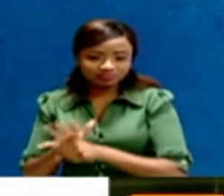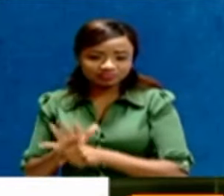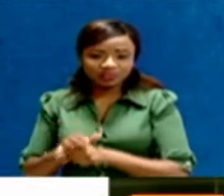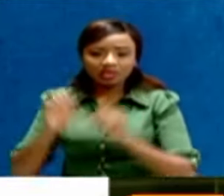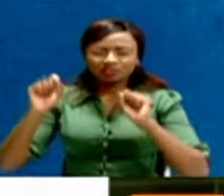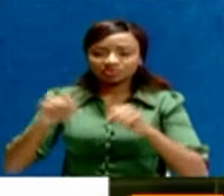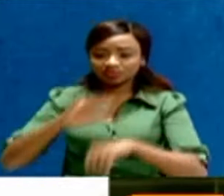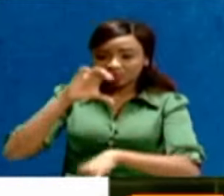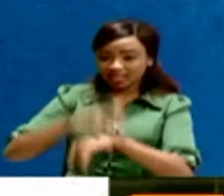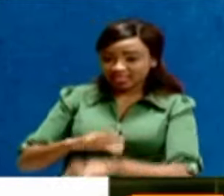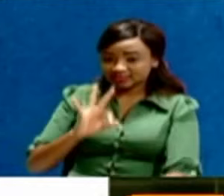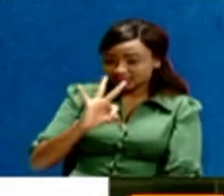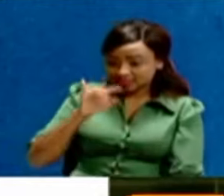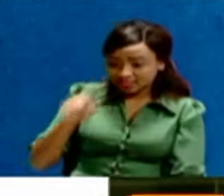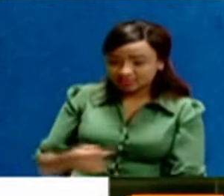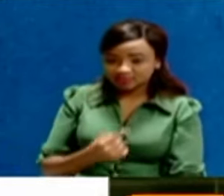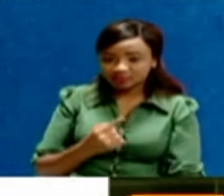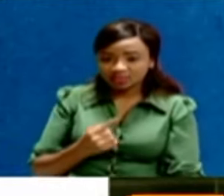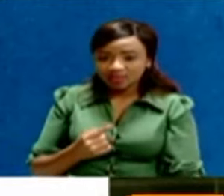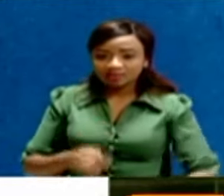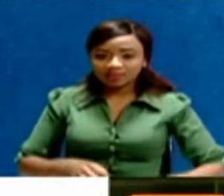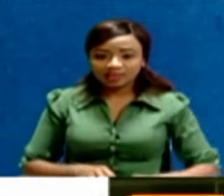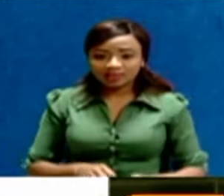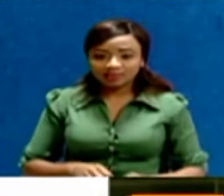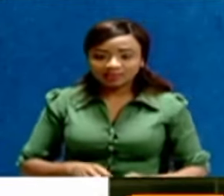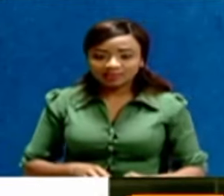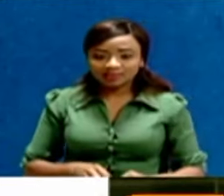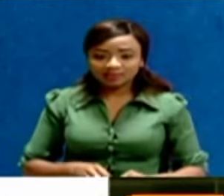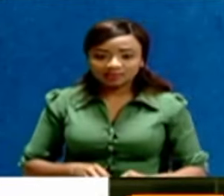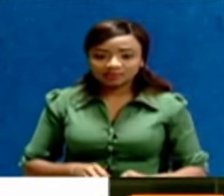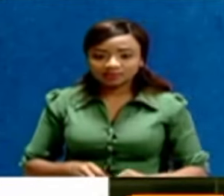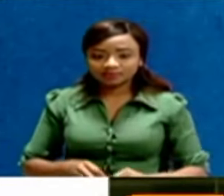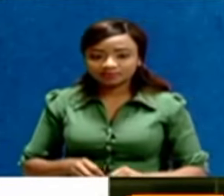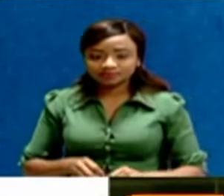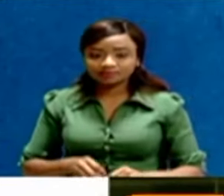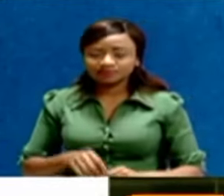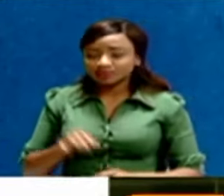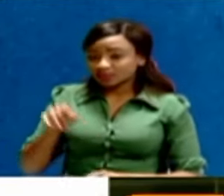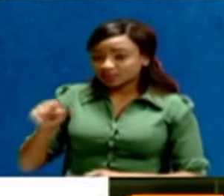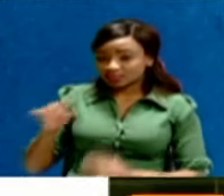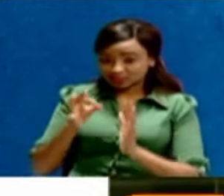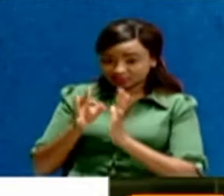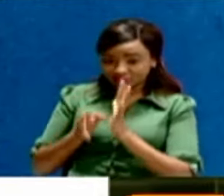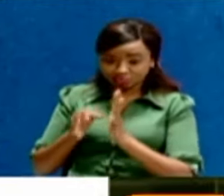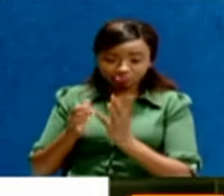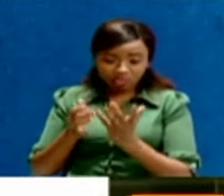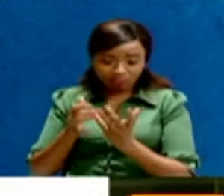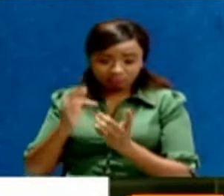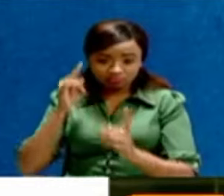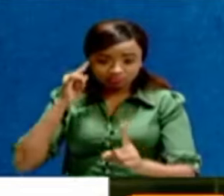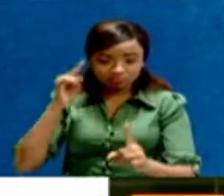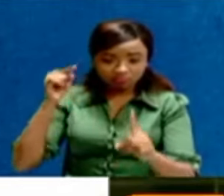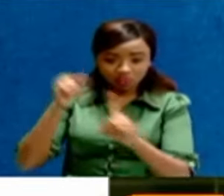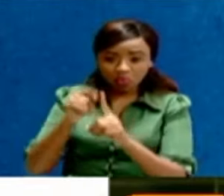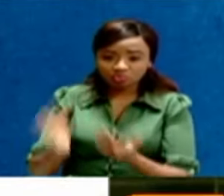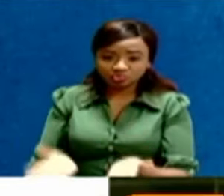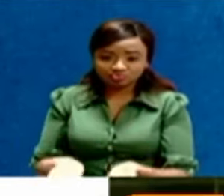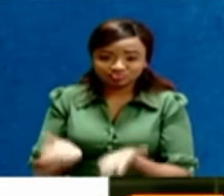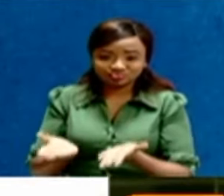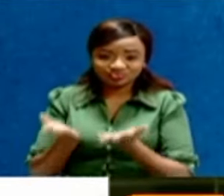about 3,000 per person. This formula was trying now to improve that, so that the